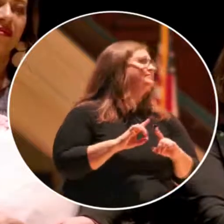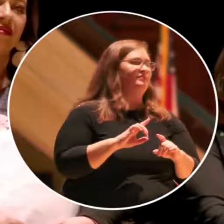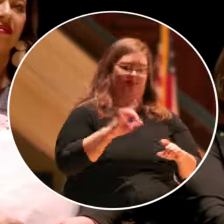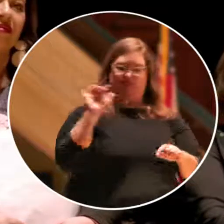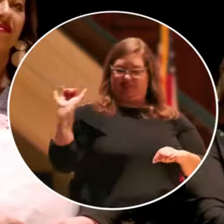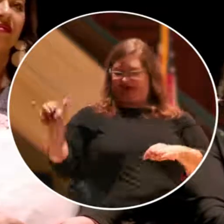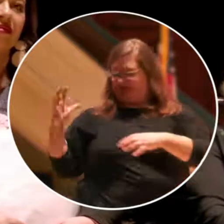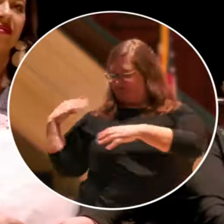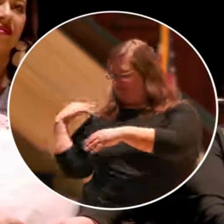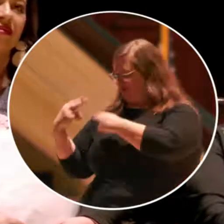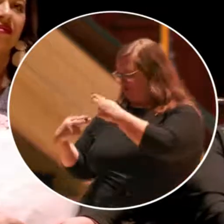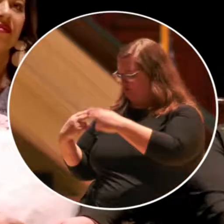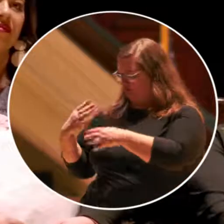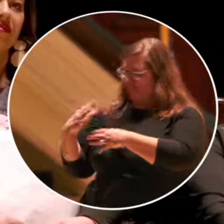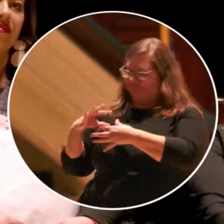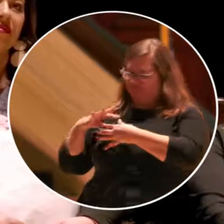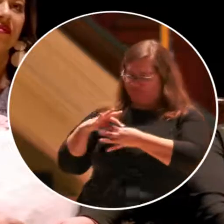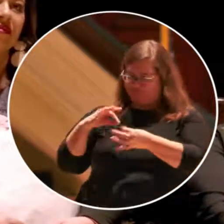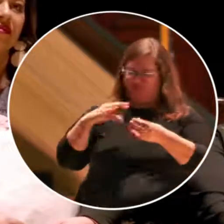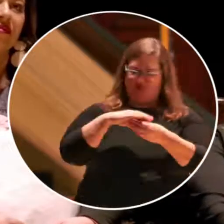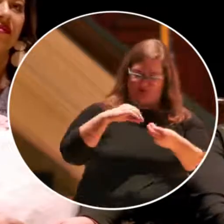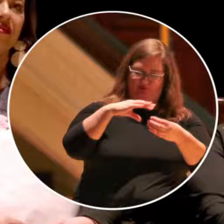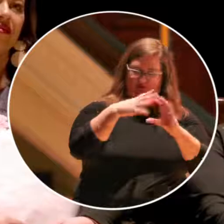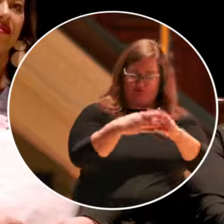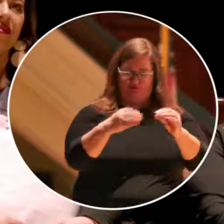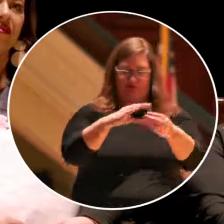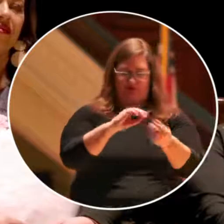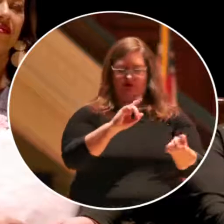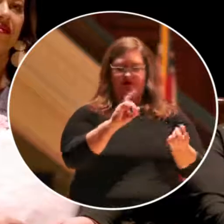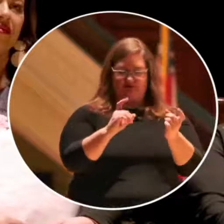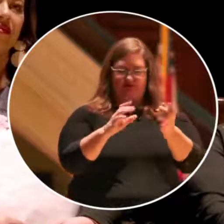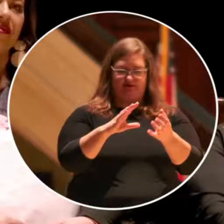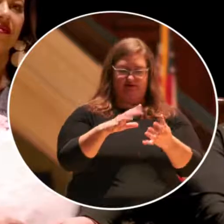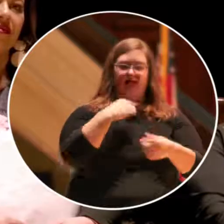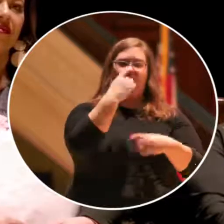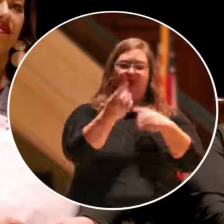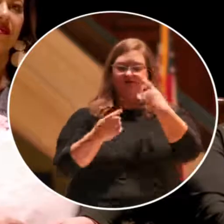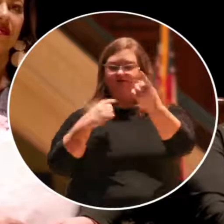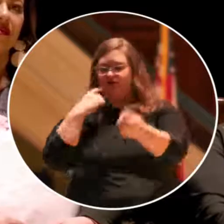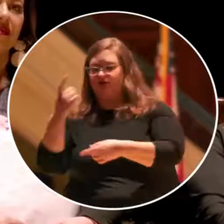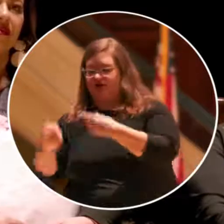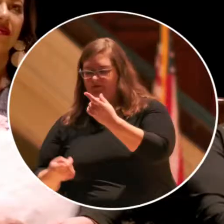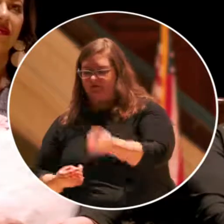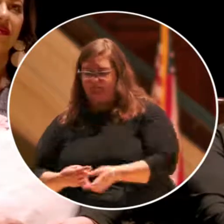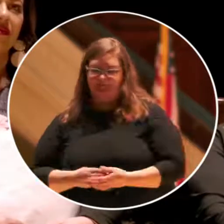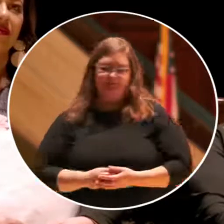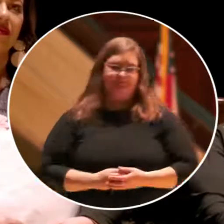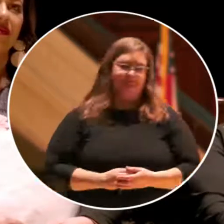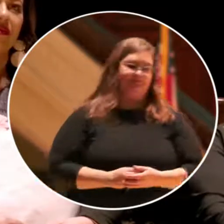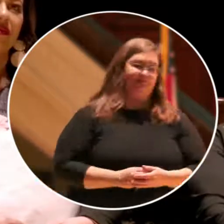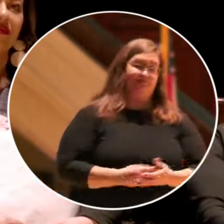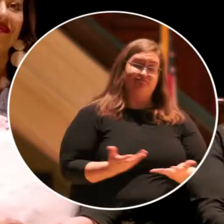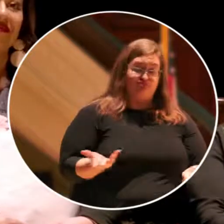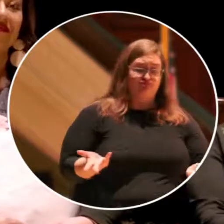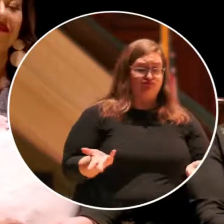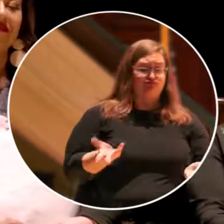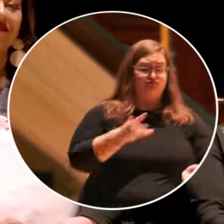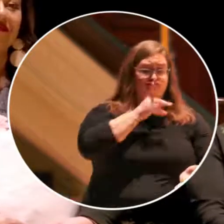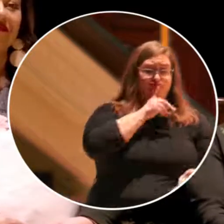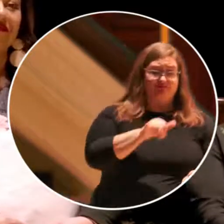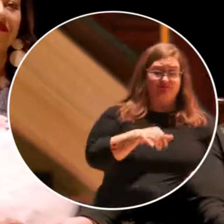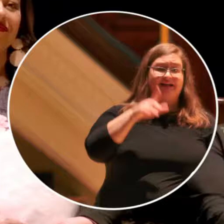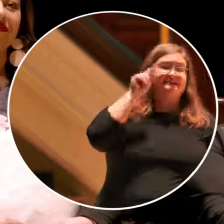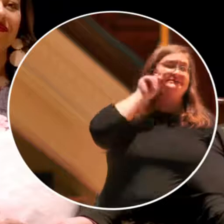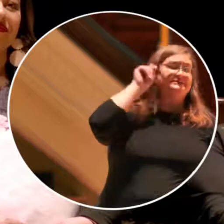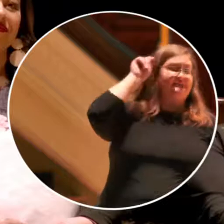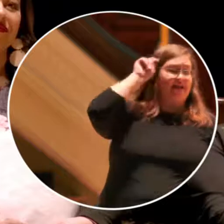tell. Years ago, when I was about 3 or 4 years sober, I did put my parents through the ringer.